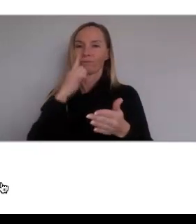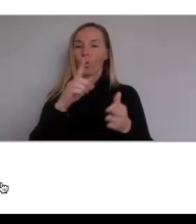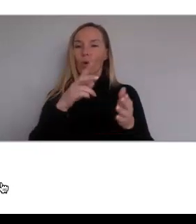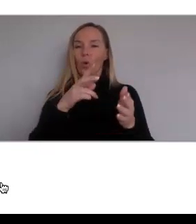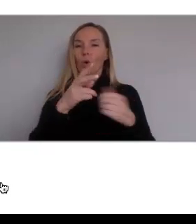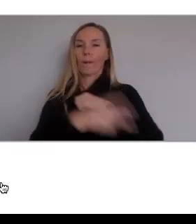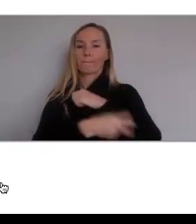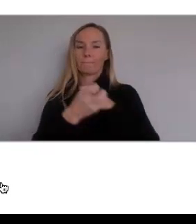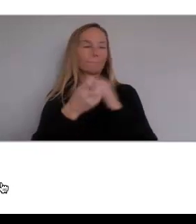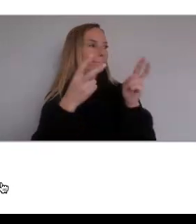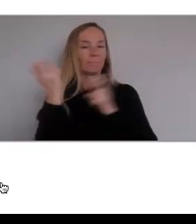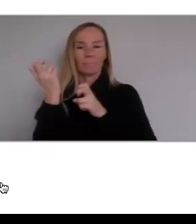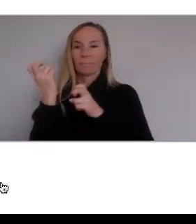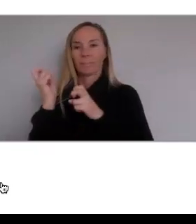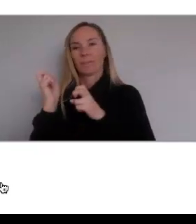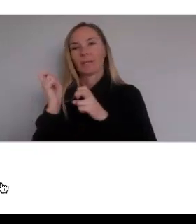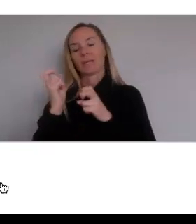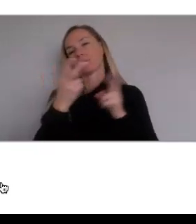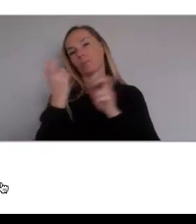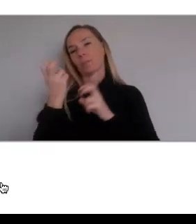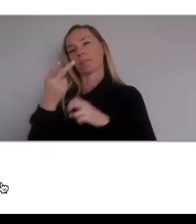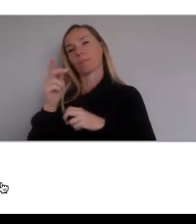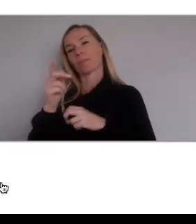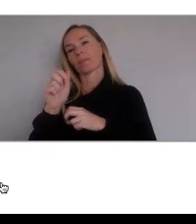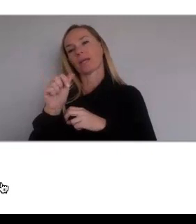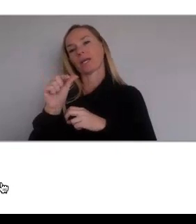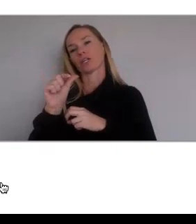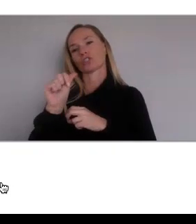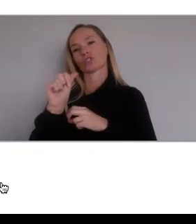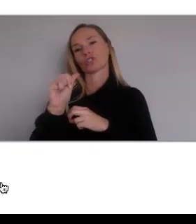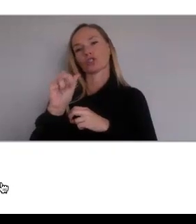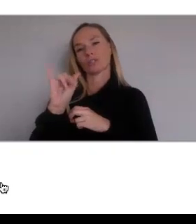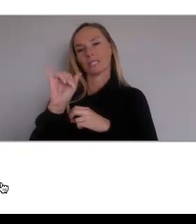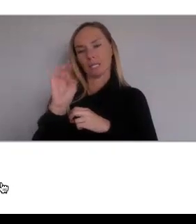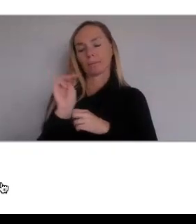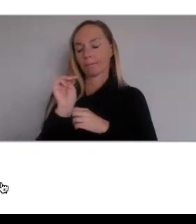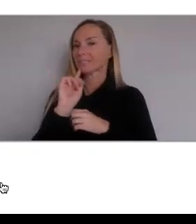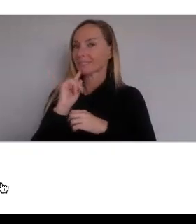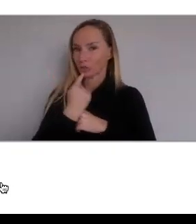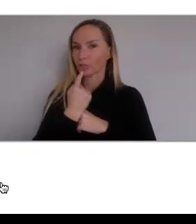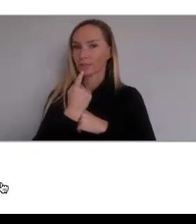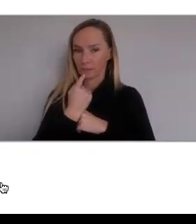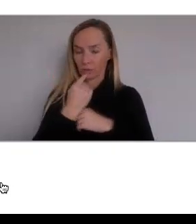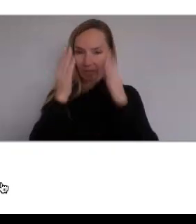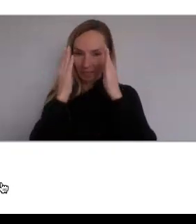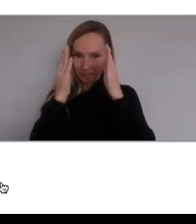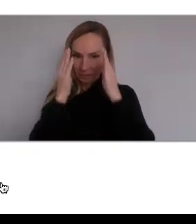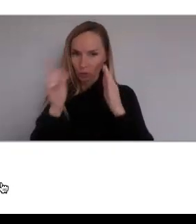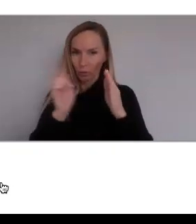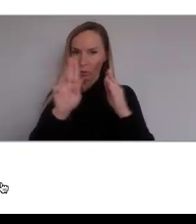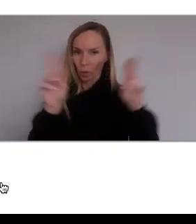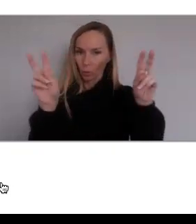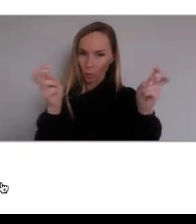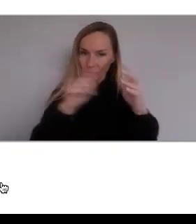take plagiarism very seriously, so please pay attention to where your quotations begin and